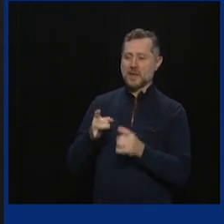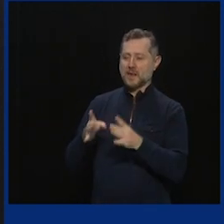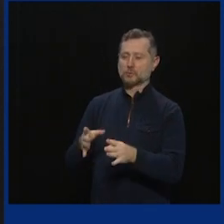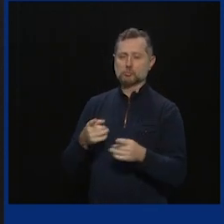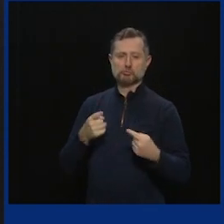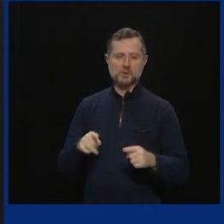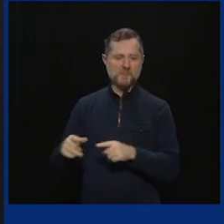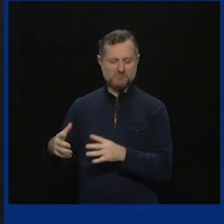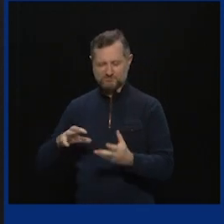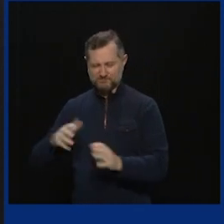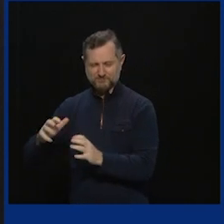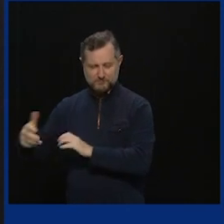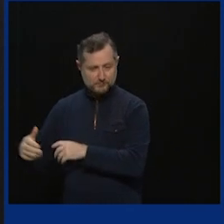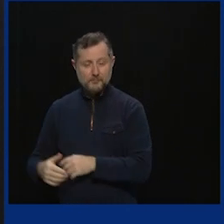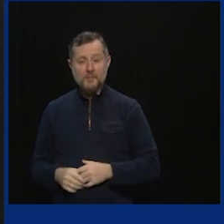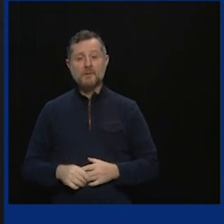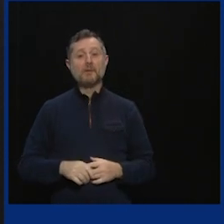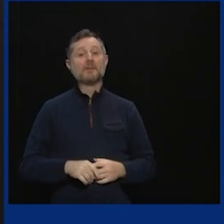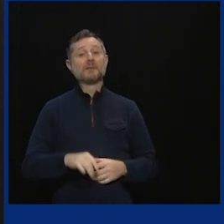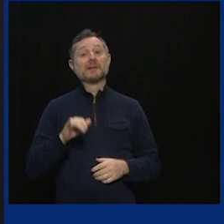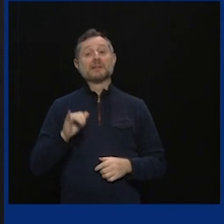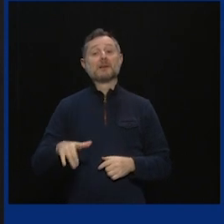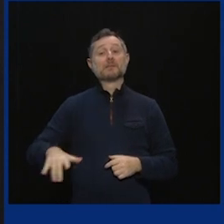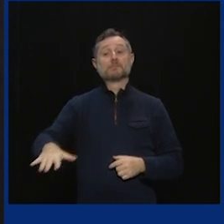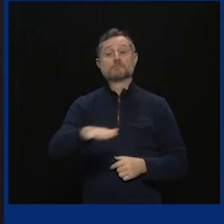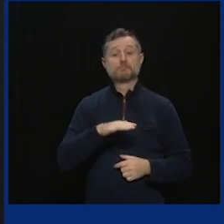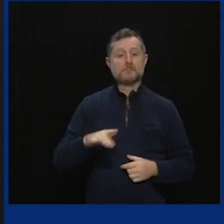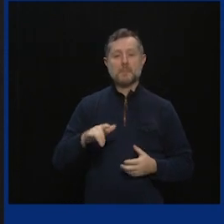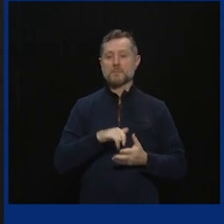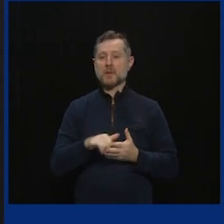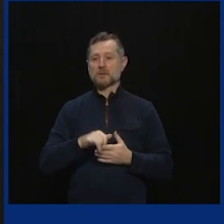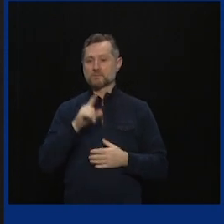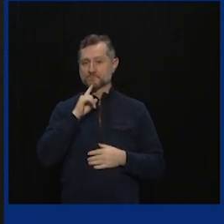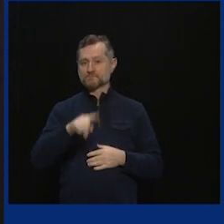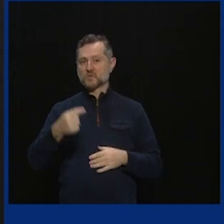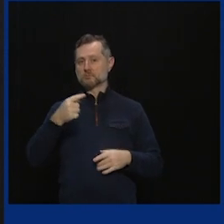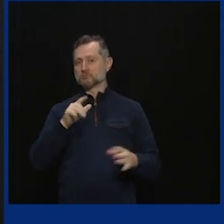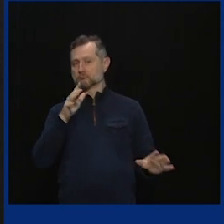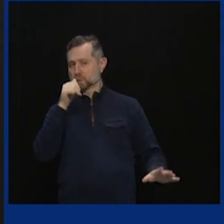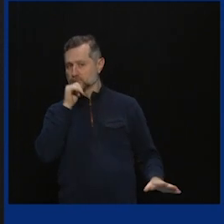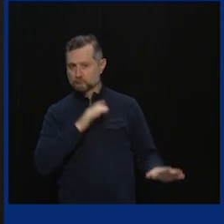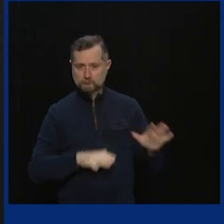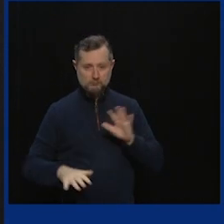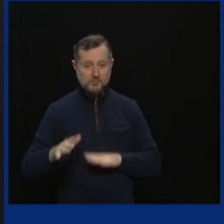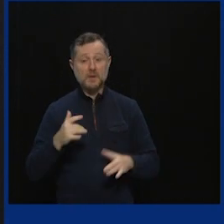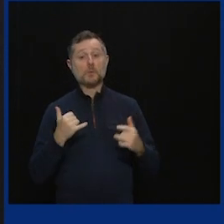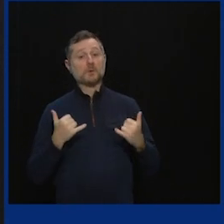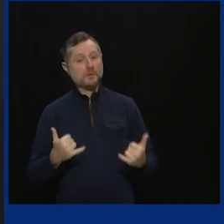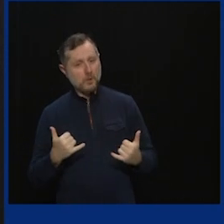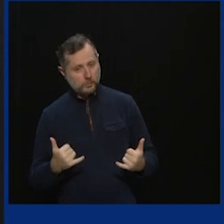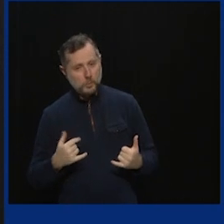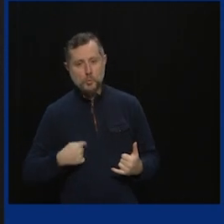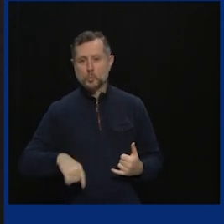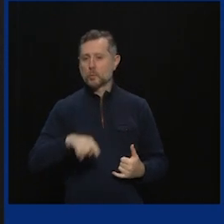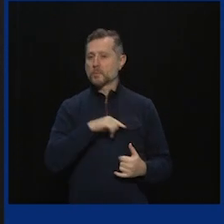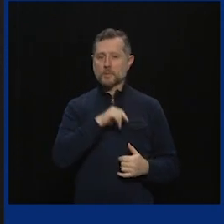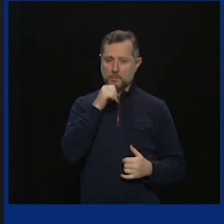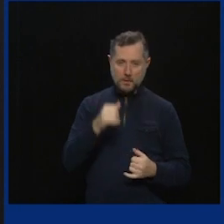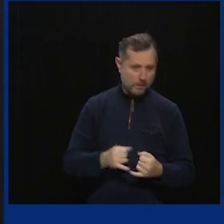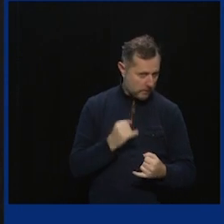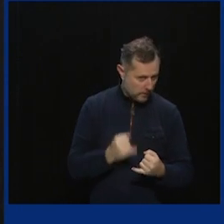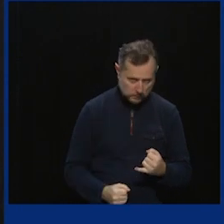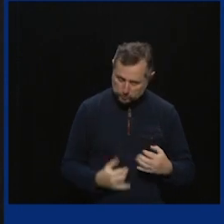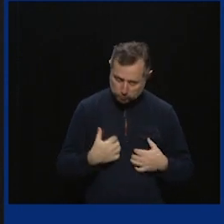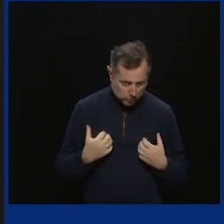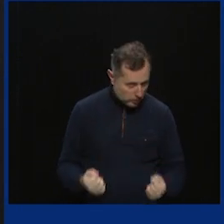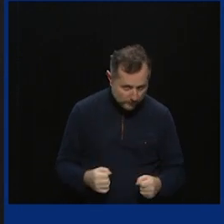Downtown Revitalization Initiative, we're not going to be the last community to recover. And that's why we're excited that we can all come together at